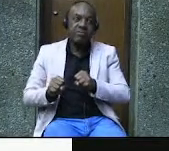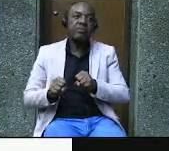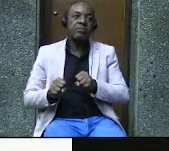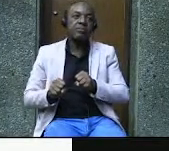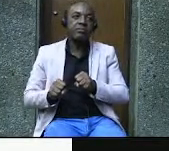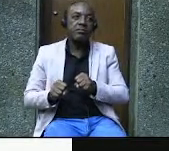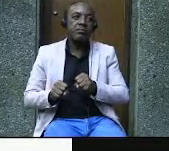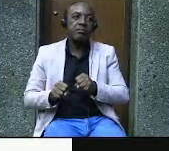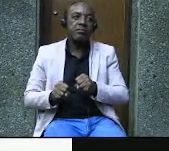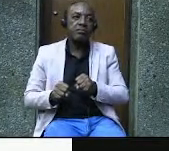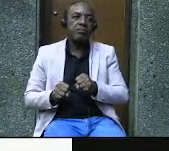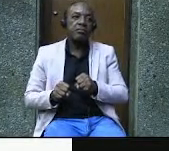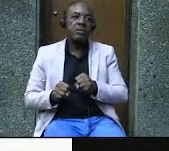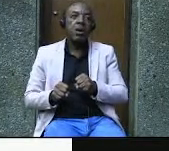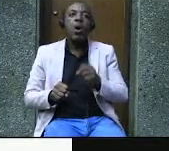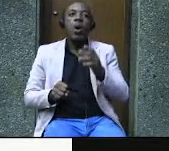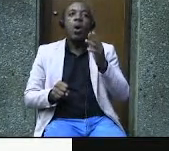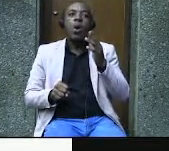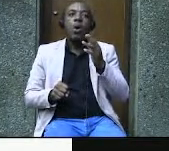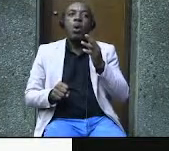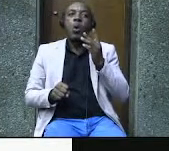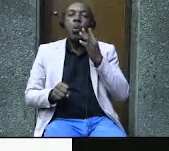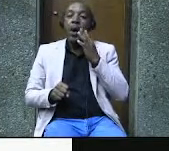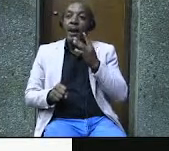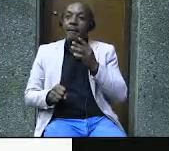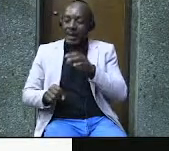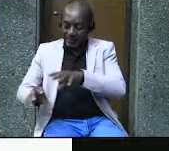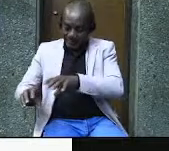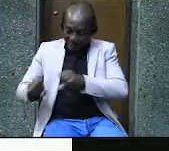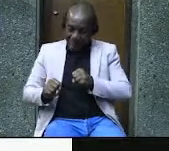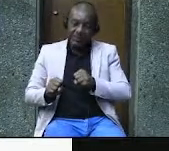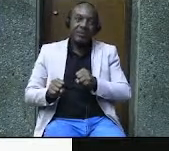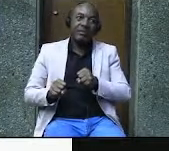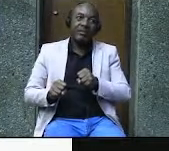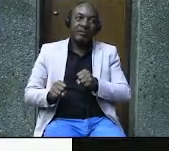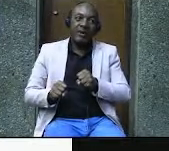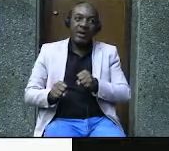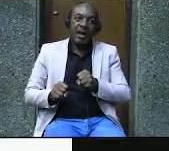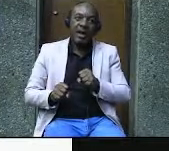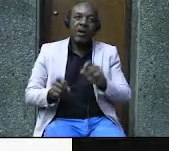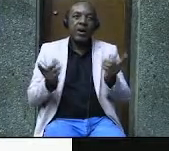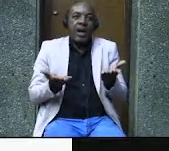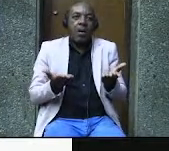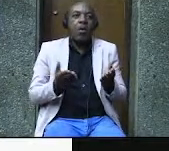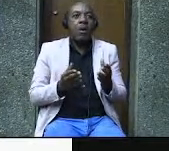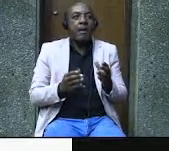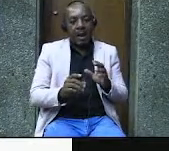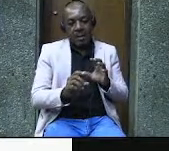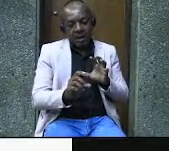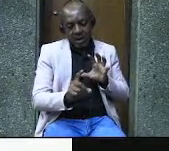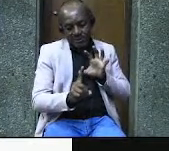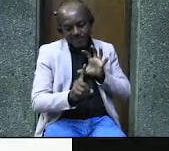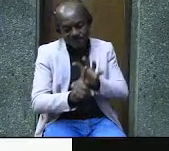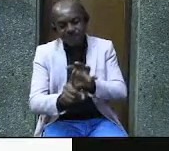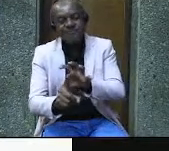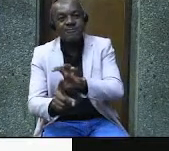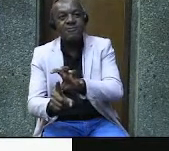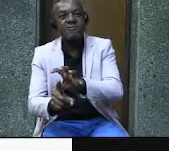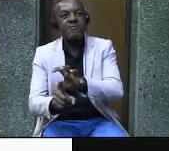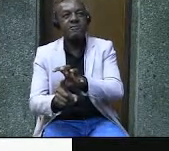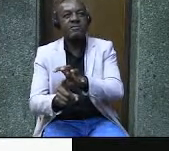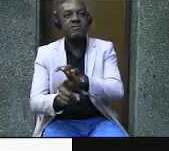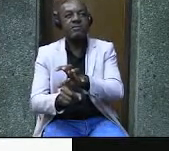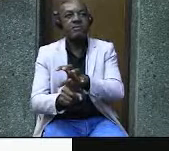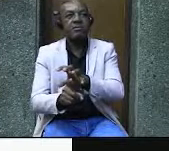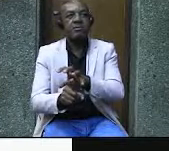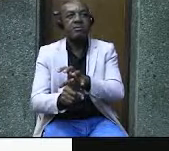Possession e ka ba physically kapo ya se be physical. Possession can be physical or